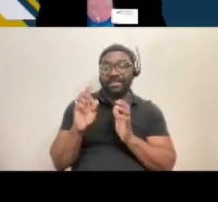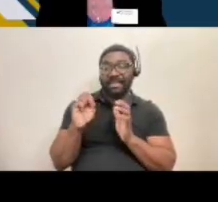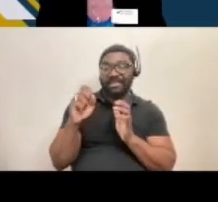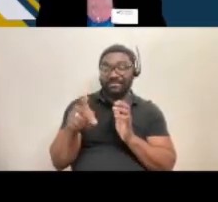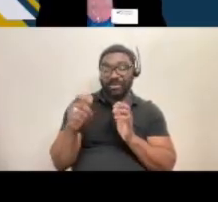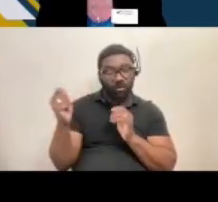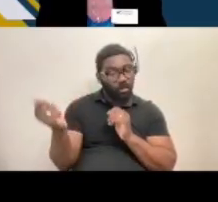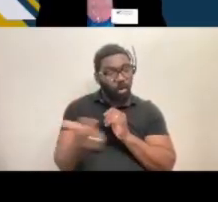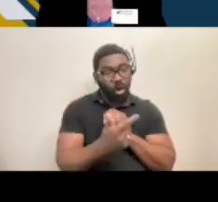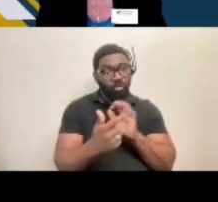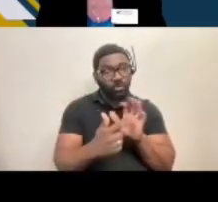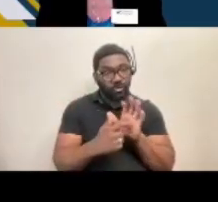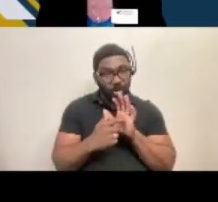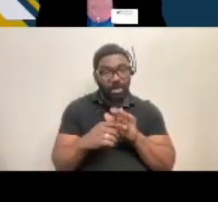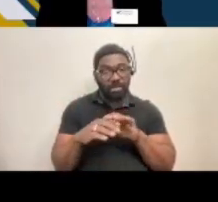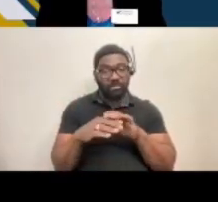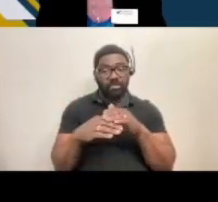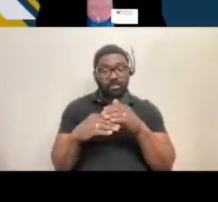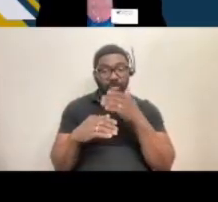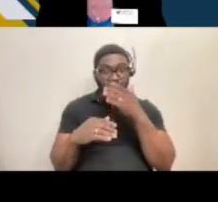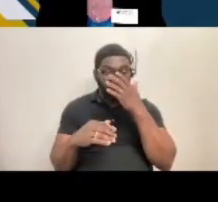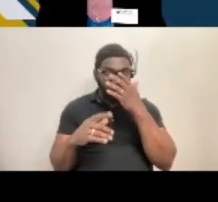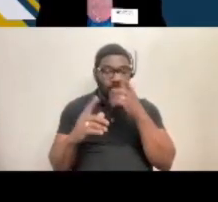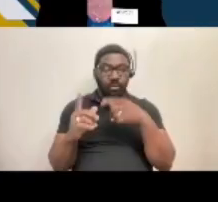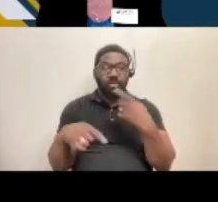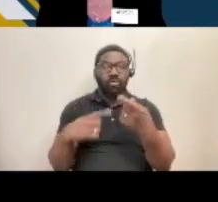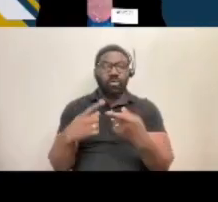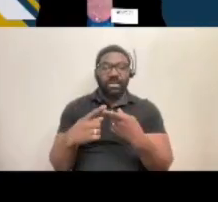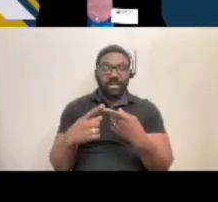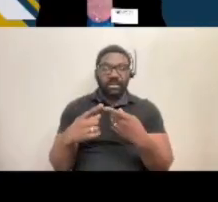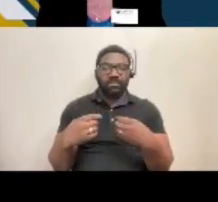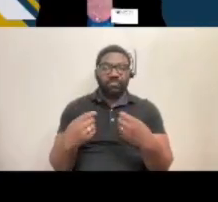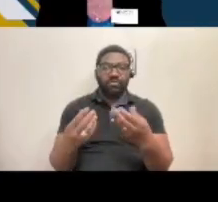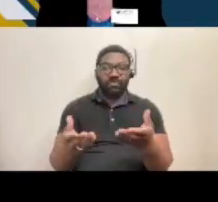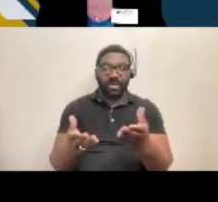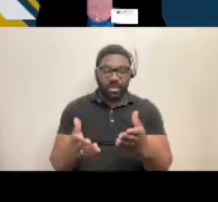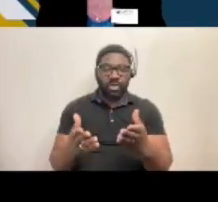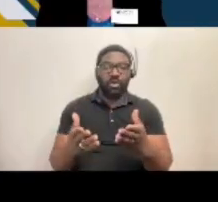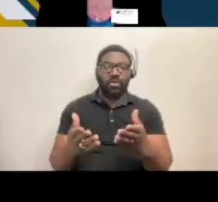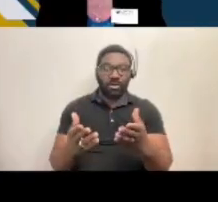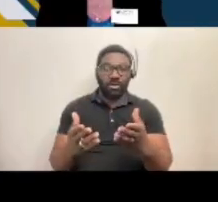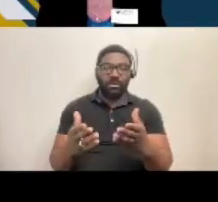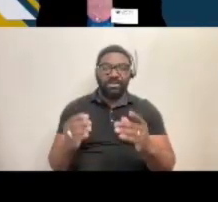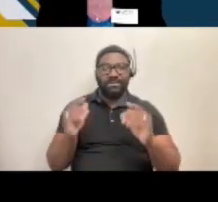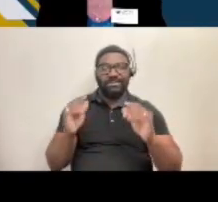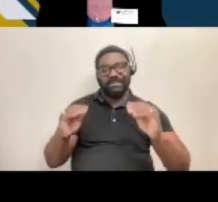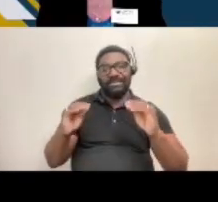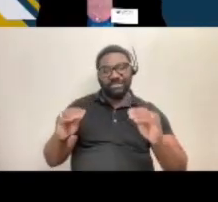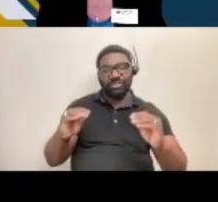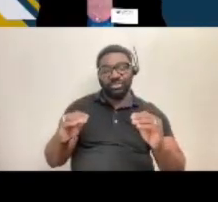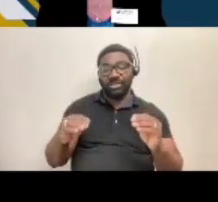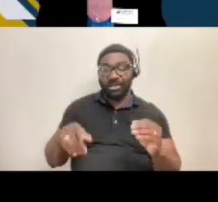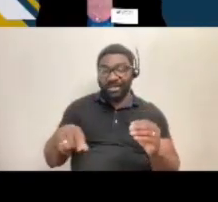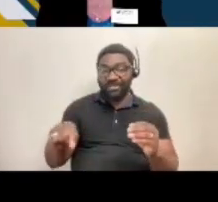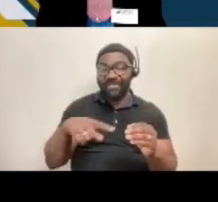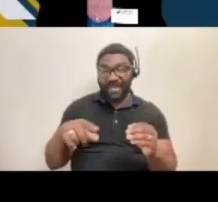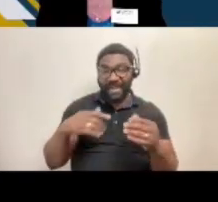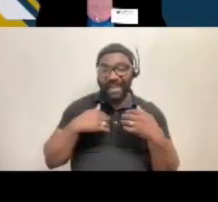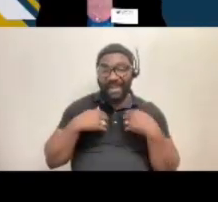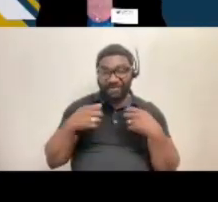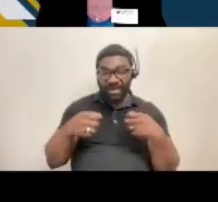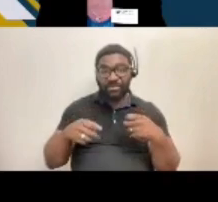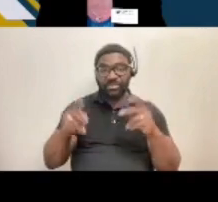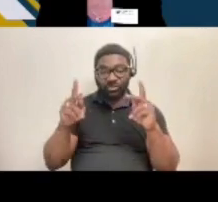everybody, when a provider provides the training, they have the opportunity to not give that training to the person who